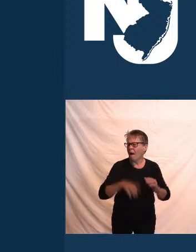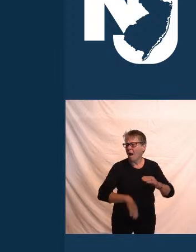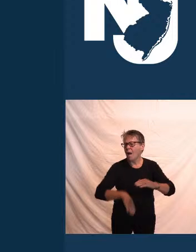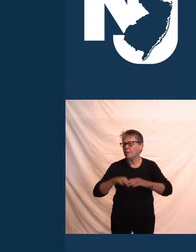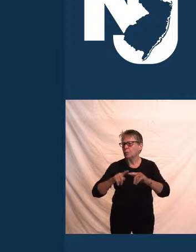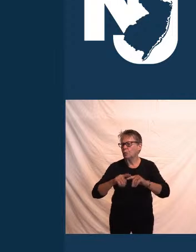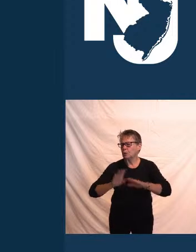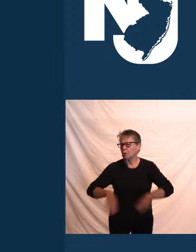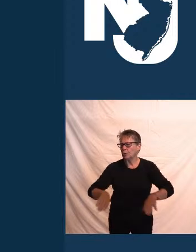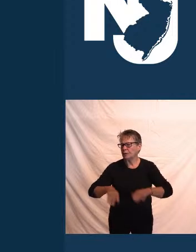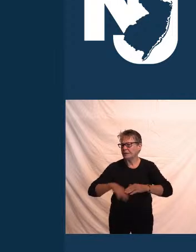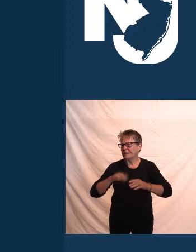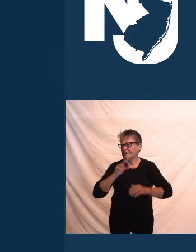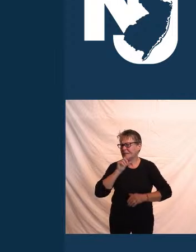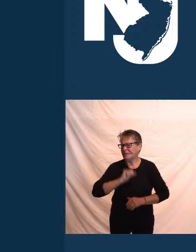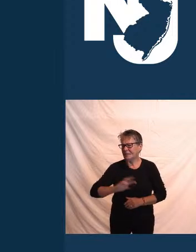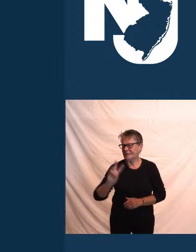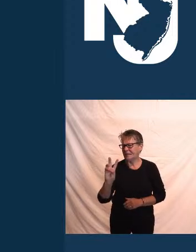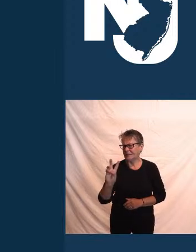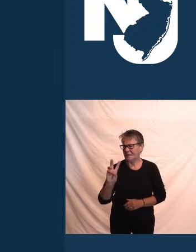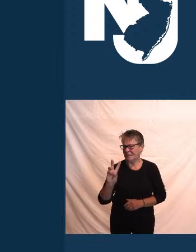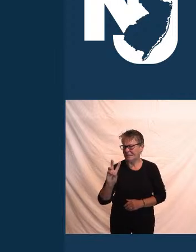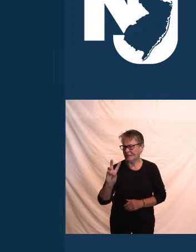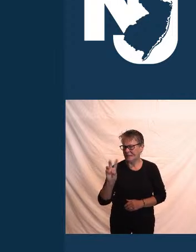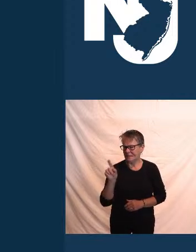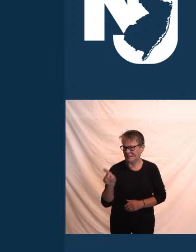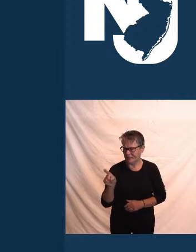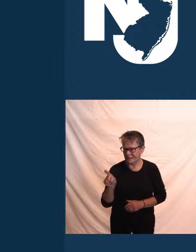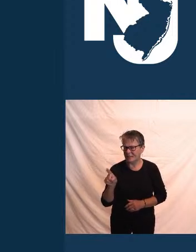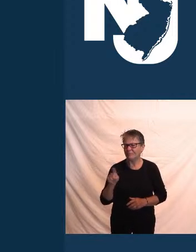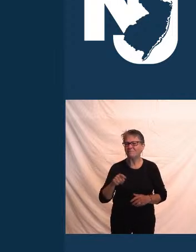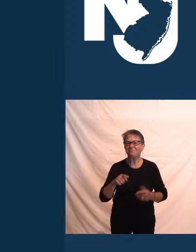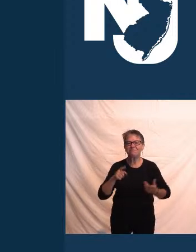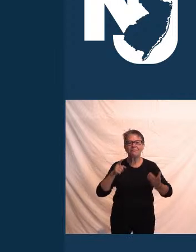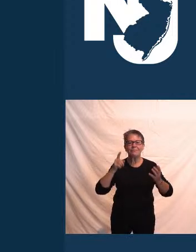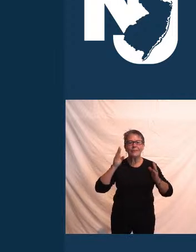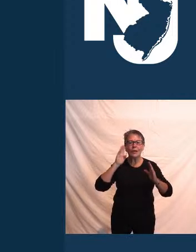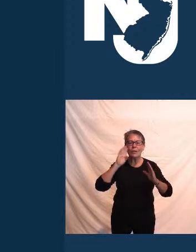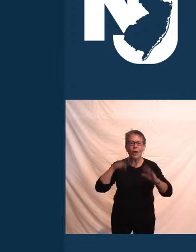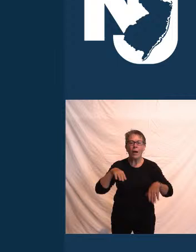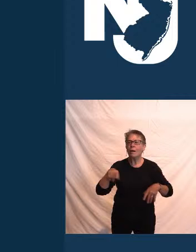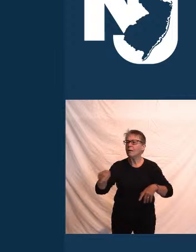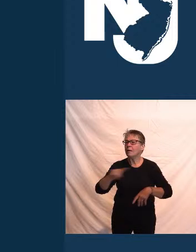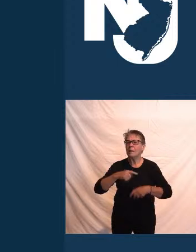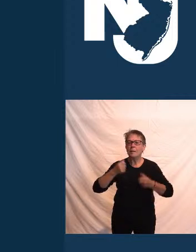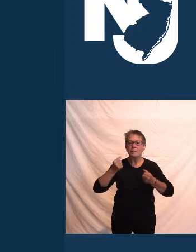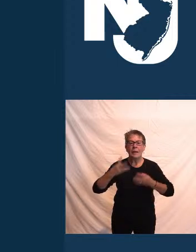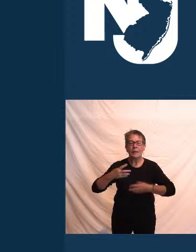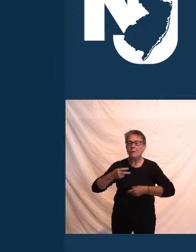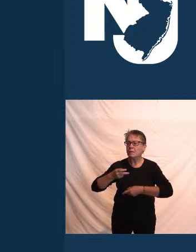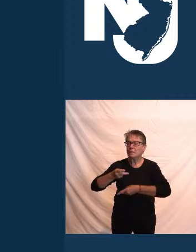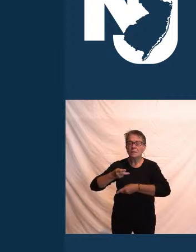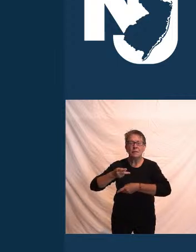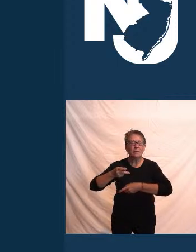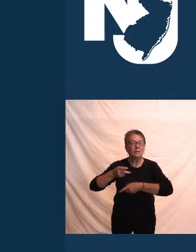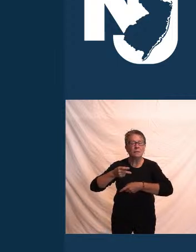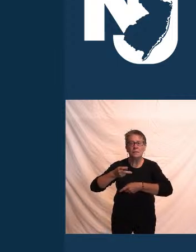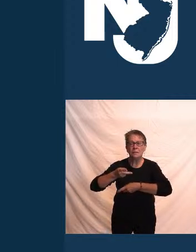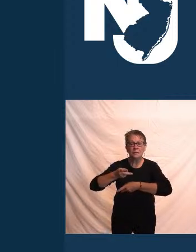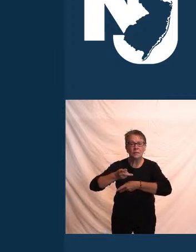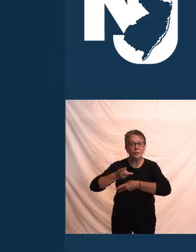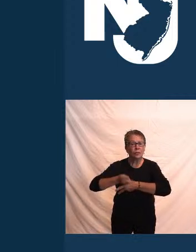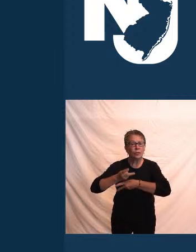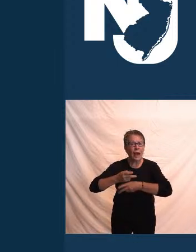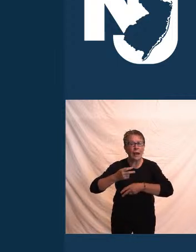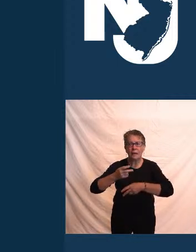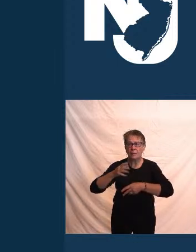6. As with many facilities across our child care sector, Chuck and his team were hit hard by the pandemic, whether it be from a loss